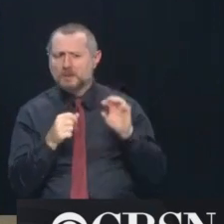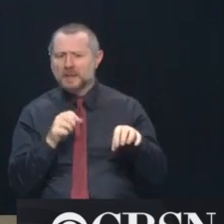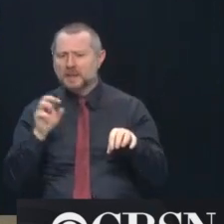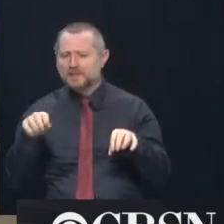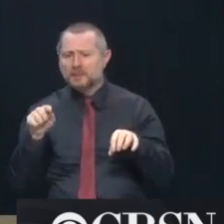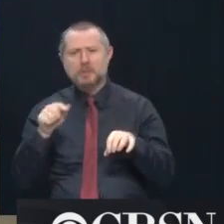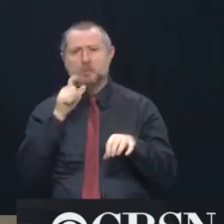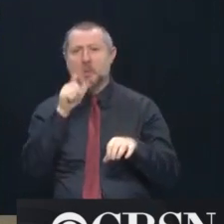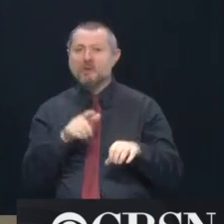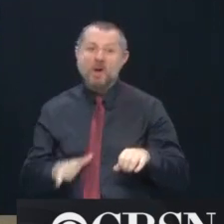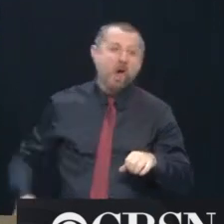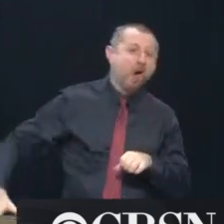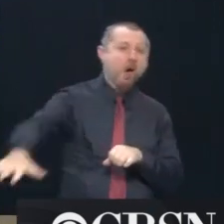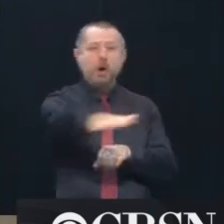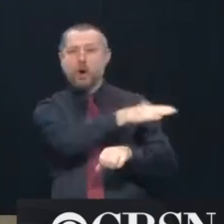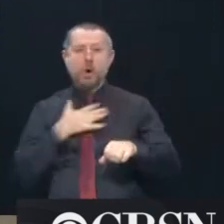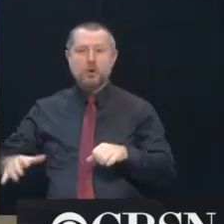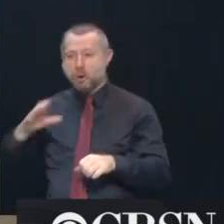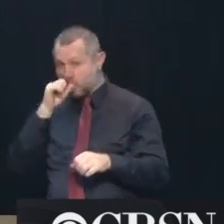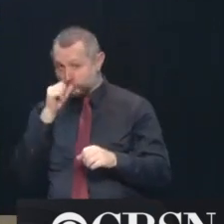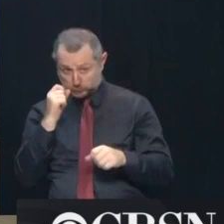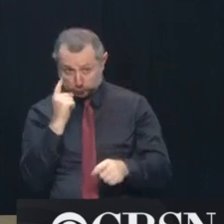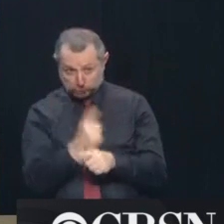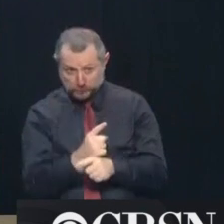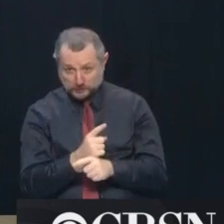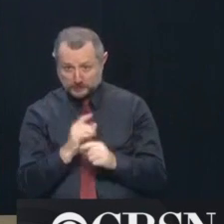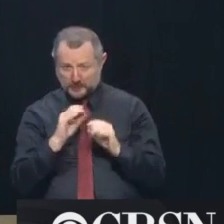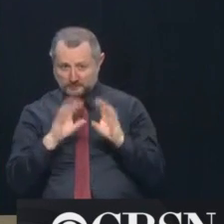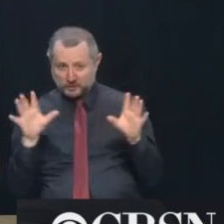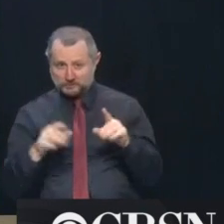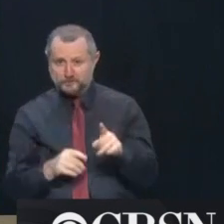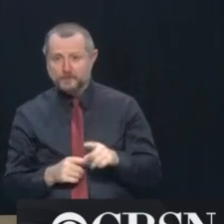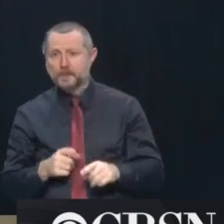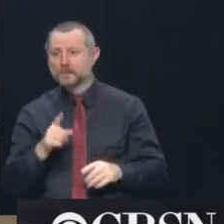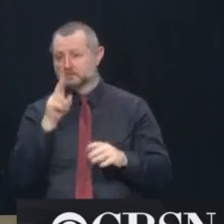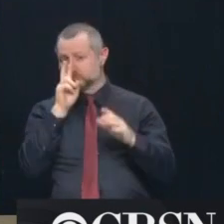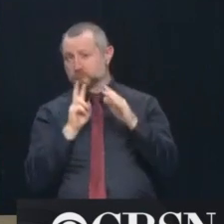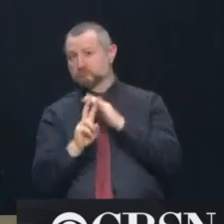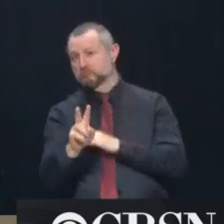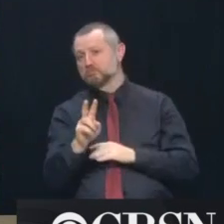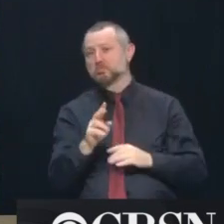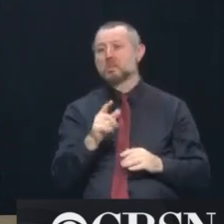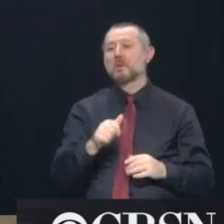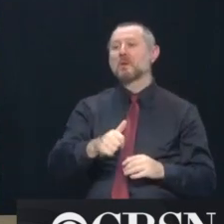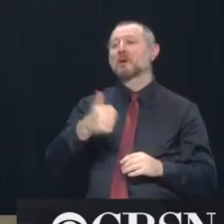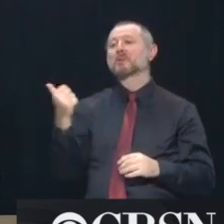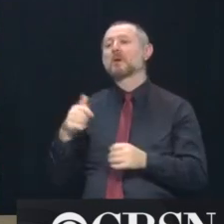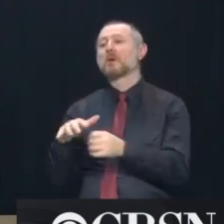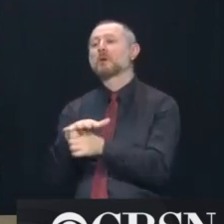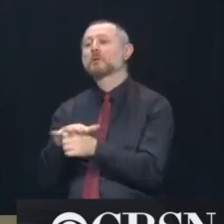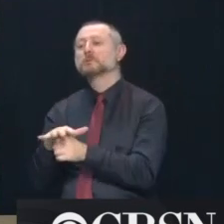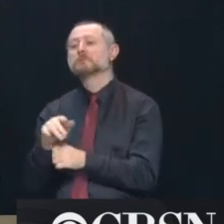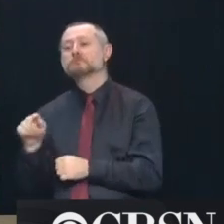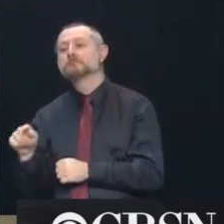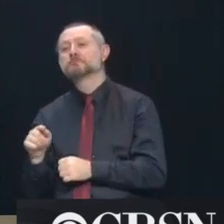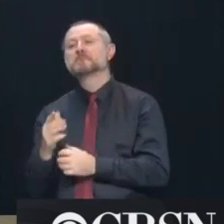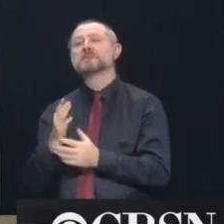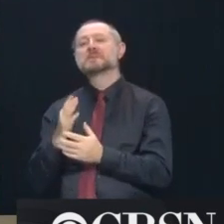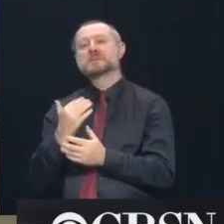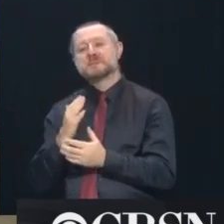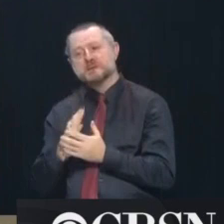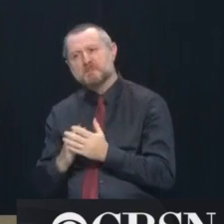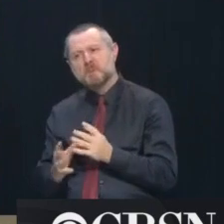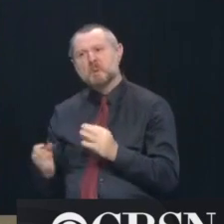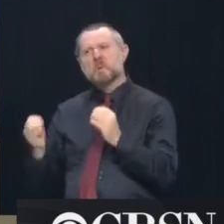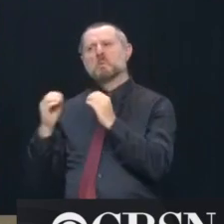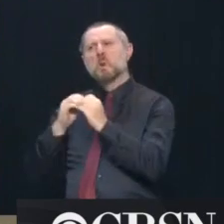the 5 boroughs. I just wanted you to clarify on that. And do you anticipate any other areas where additional hospital space will need to